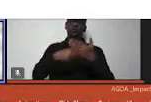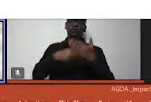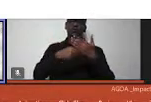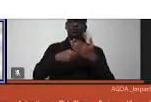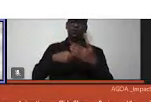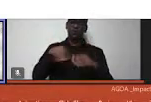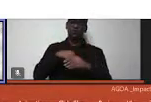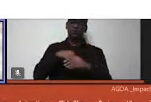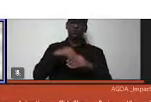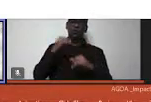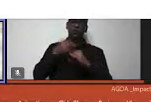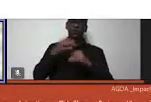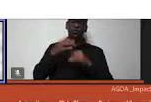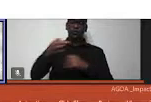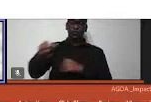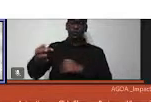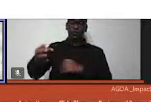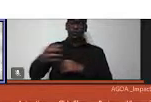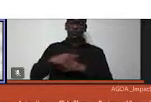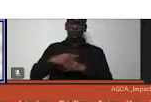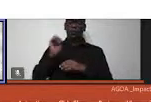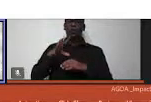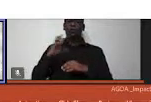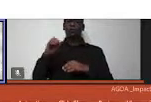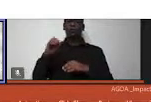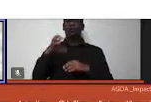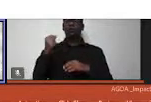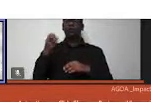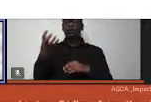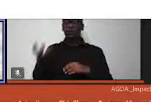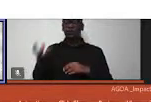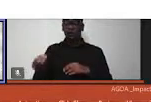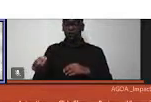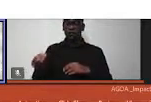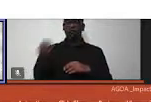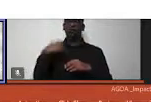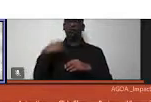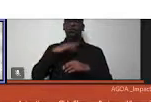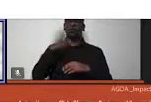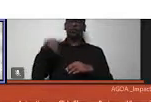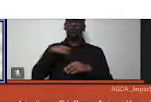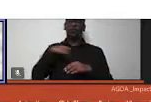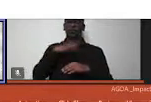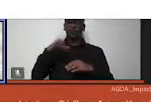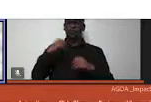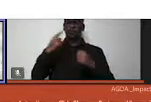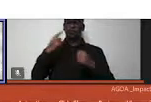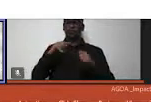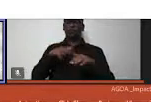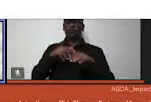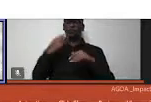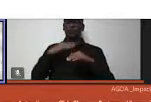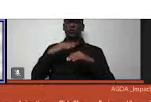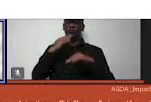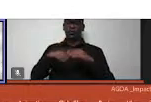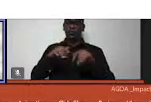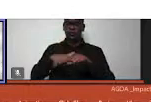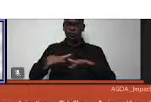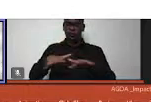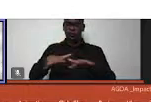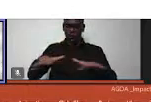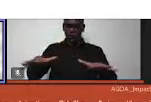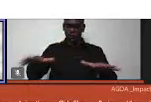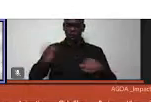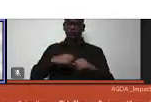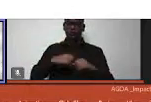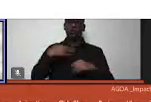And also that, if possible, we can lobby for provisions that need to be expanded so that we can better our economy and continue